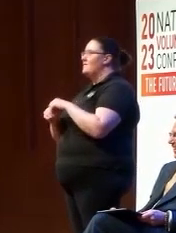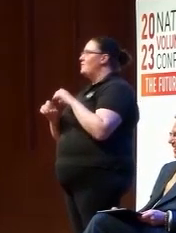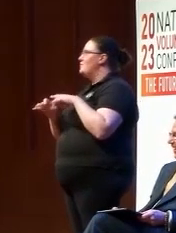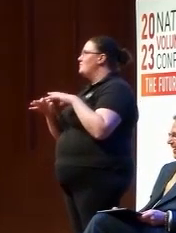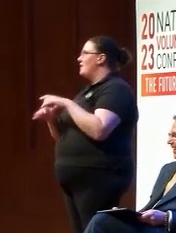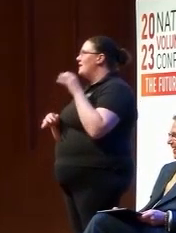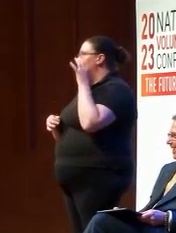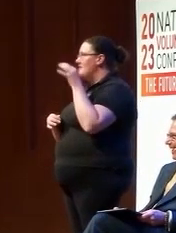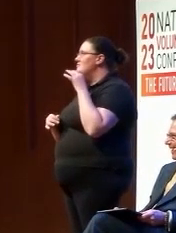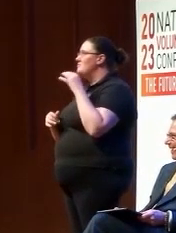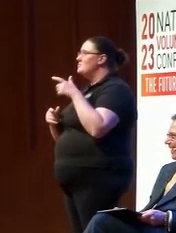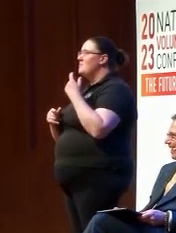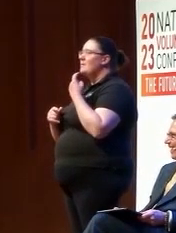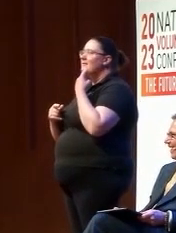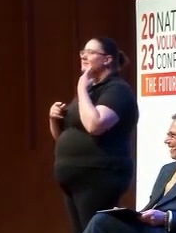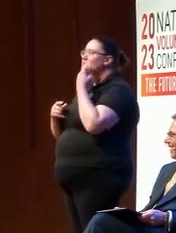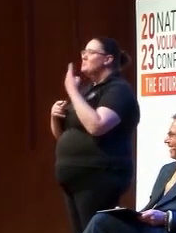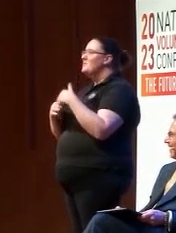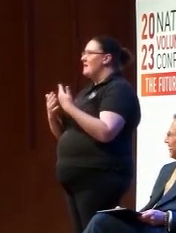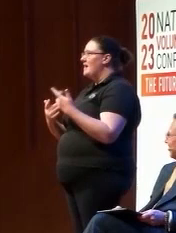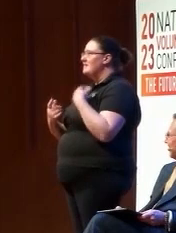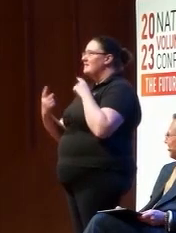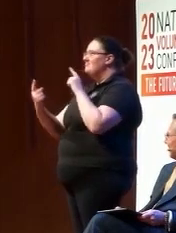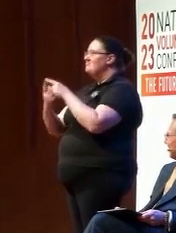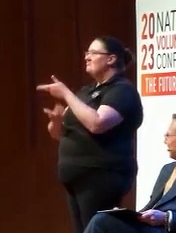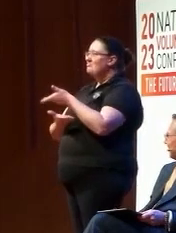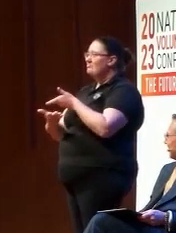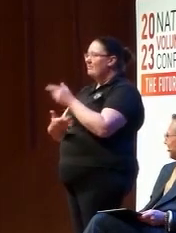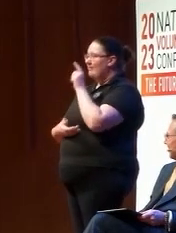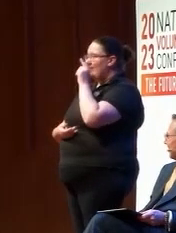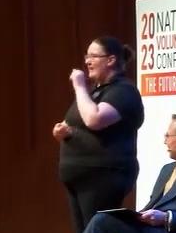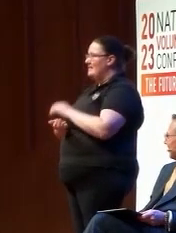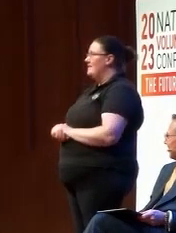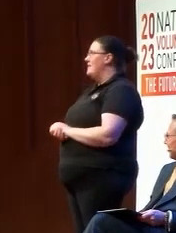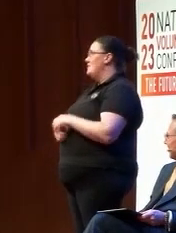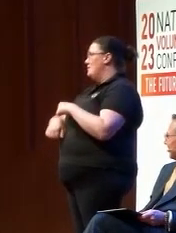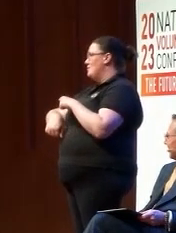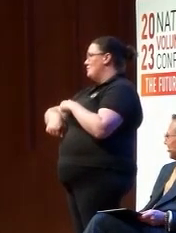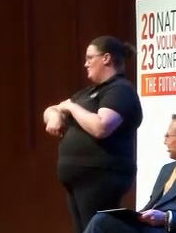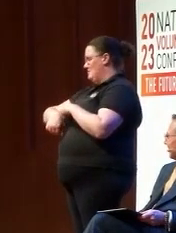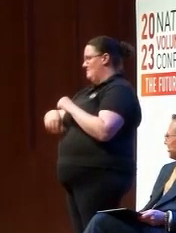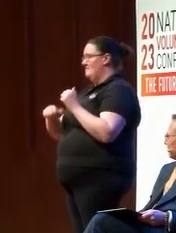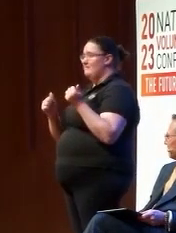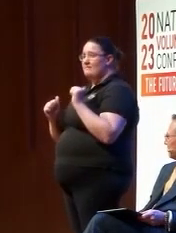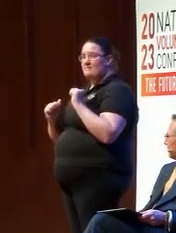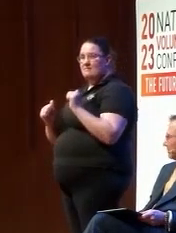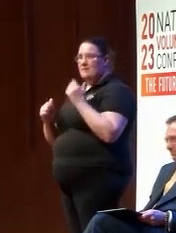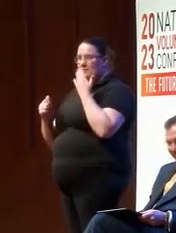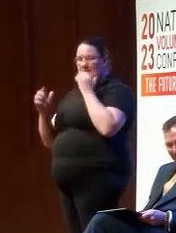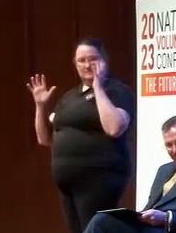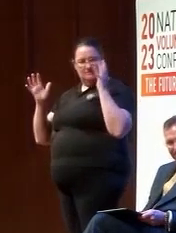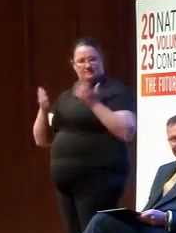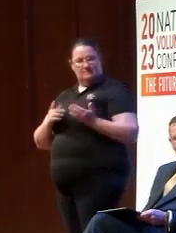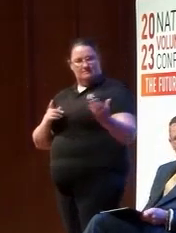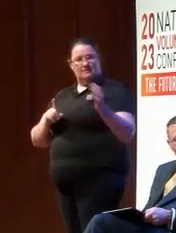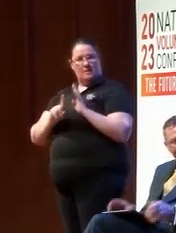couple of days. But that's all we have time for this afternoon. Please join me in a round of applause for our wonderful